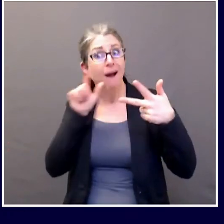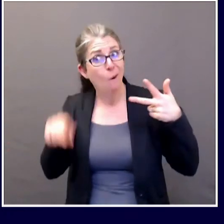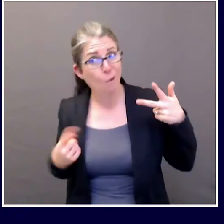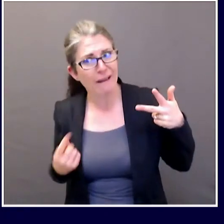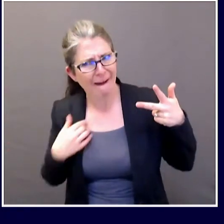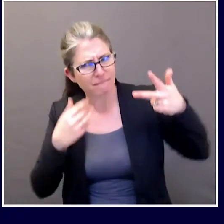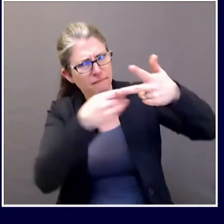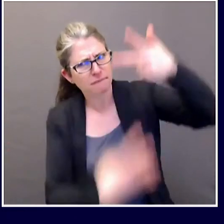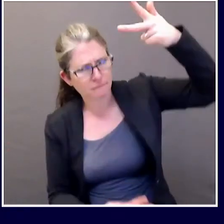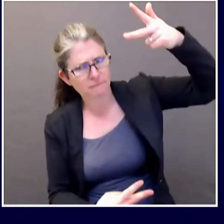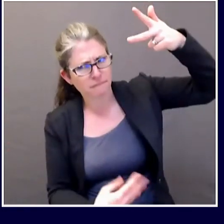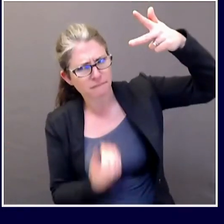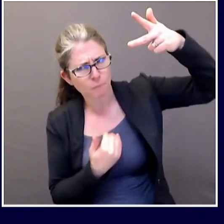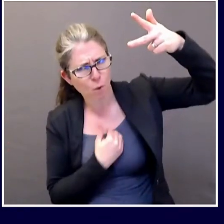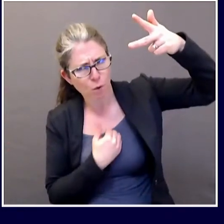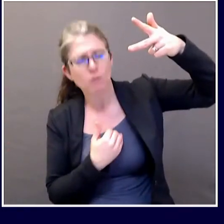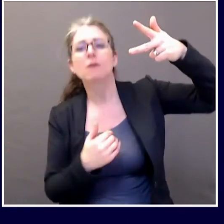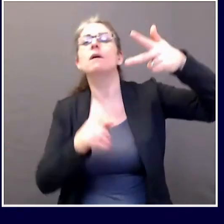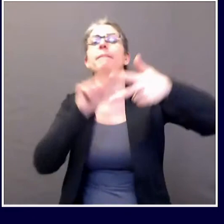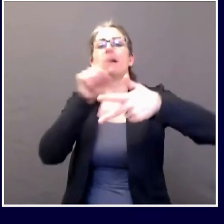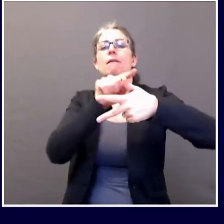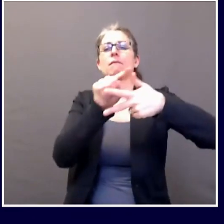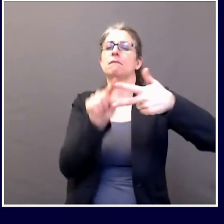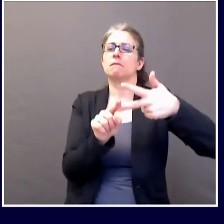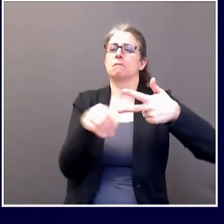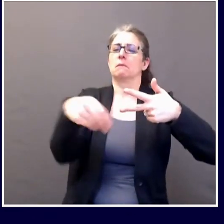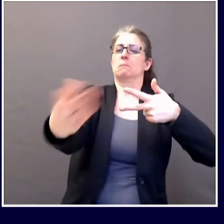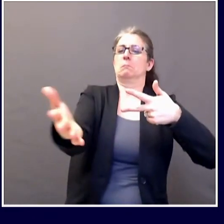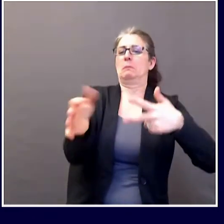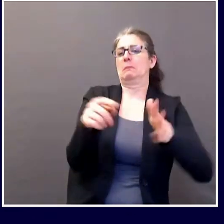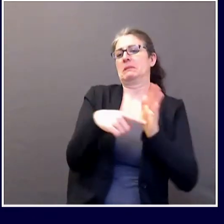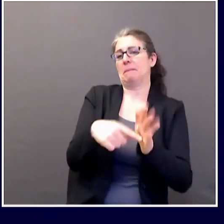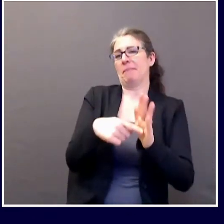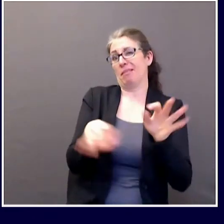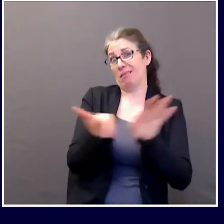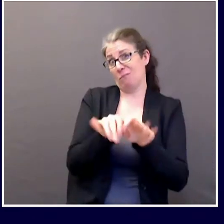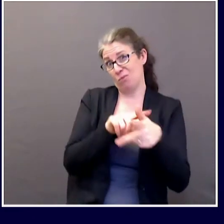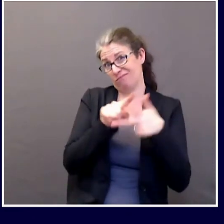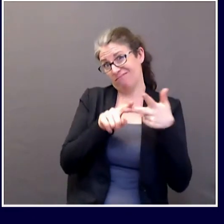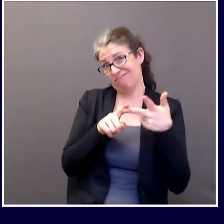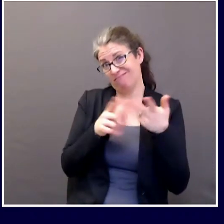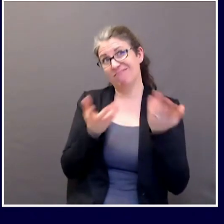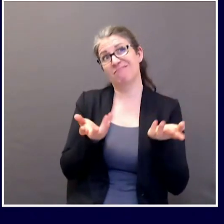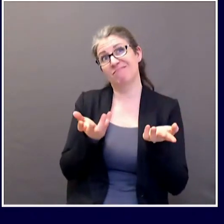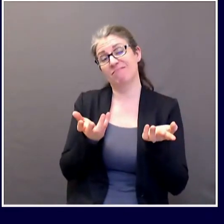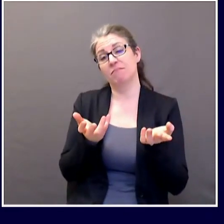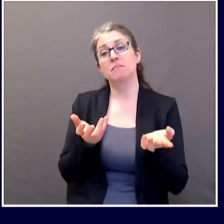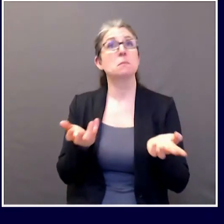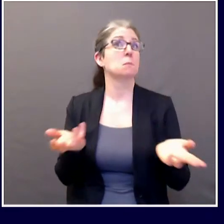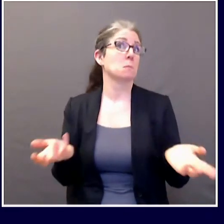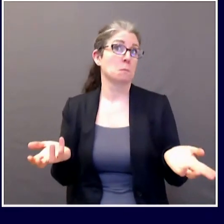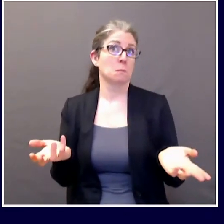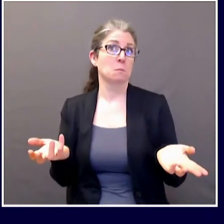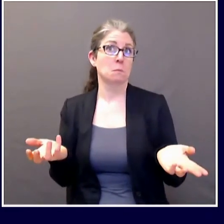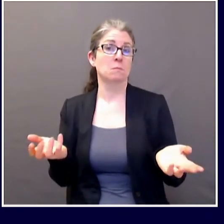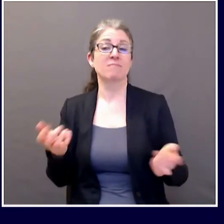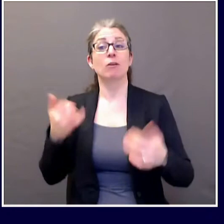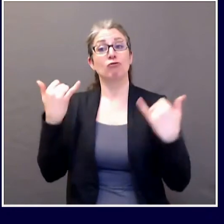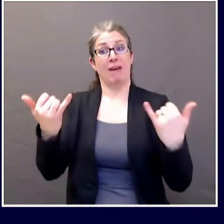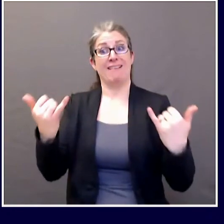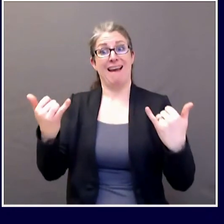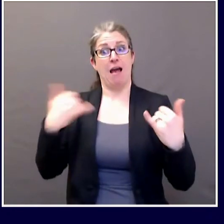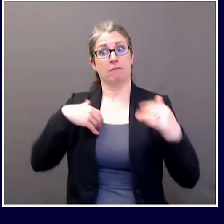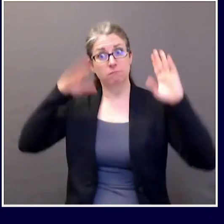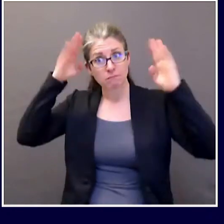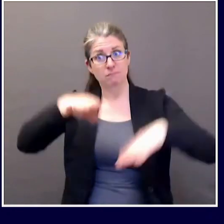right now our one of the areas of focus is those 70 and over. We take a look at what percentage on a county